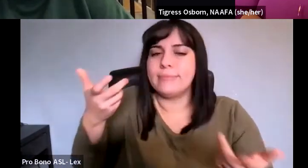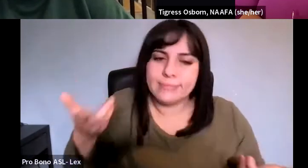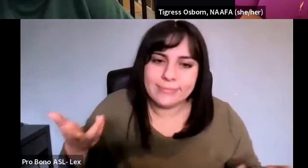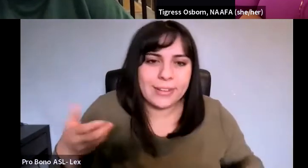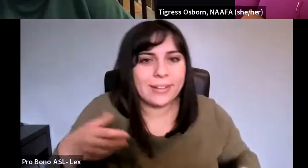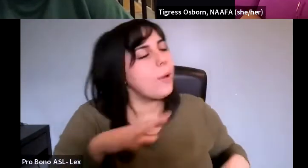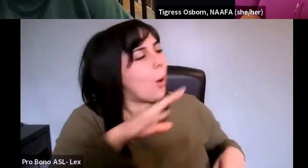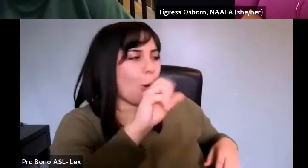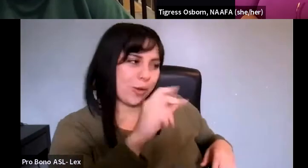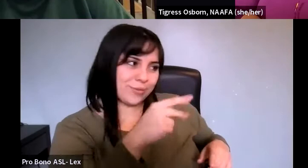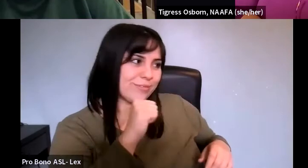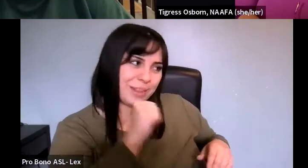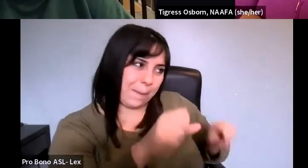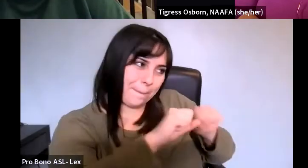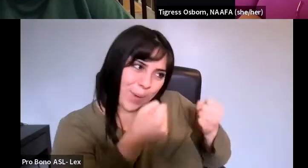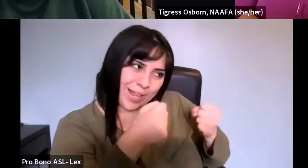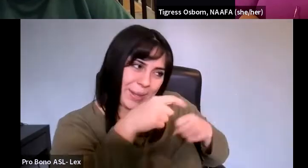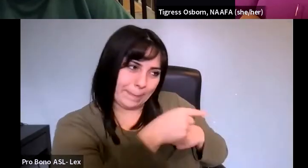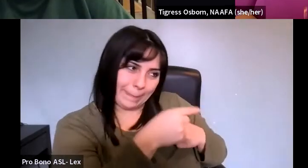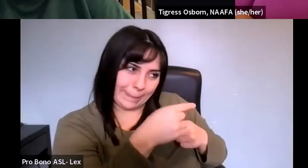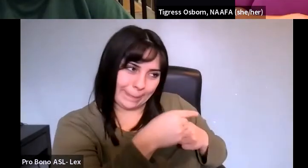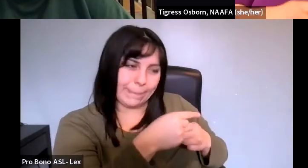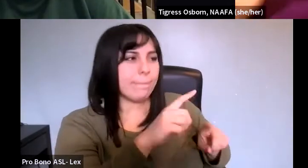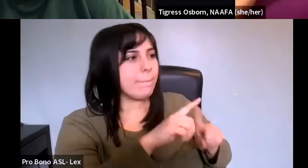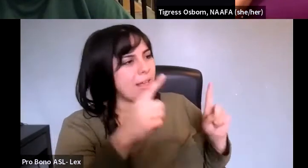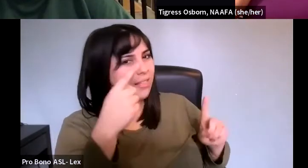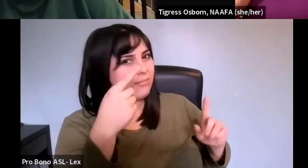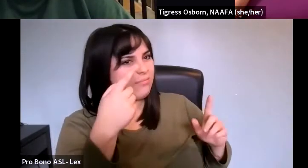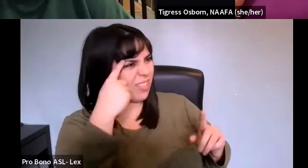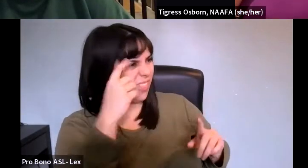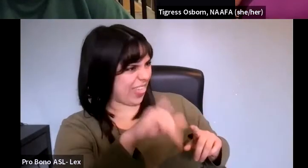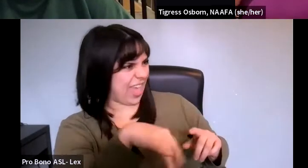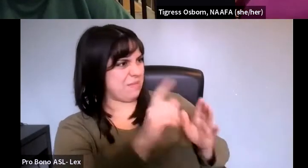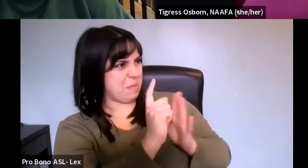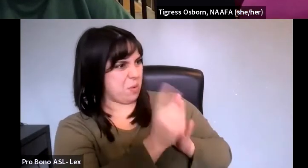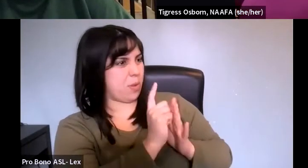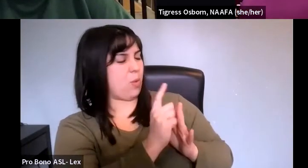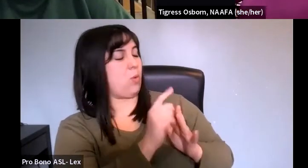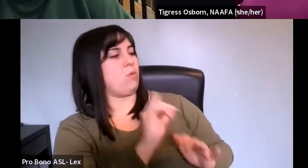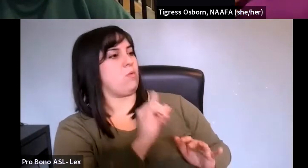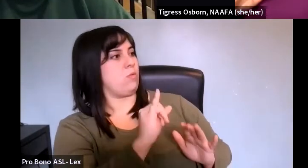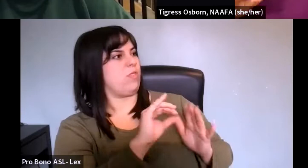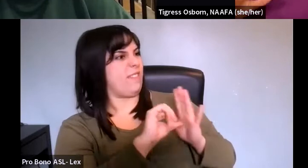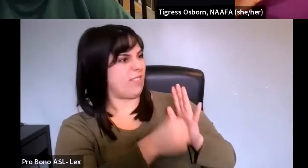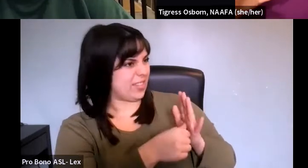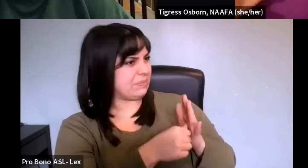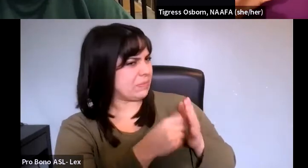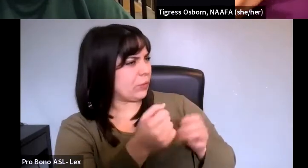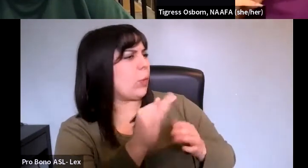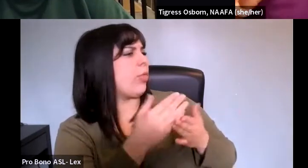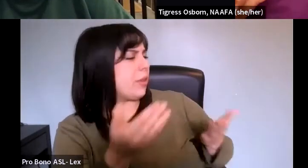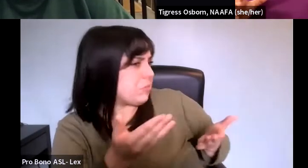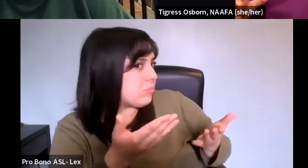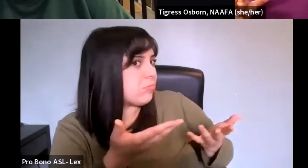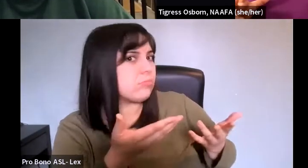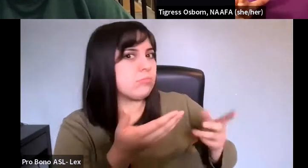So you didn't break him. But I think that moment like highlights a couple of things. I mean, first of all, what does